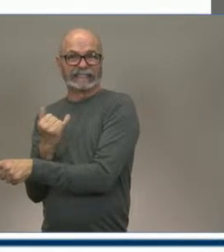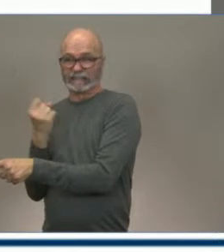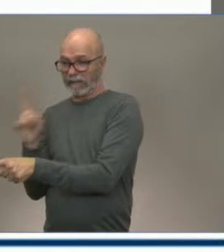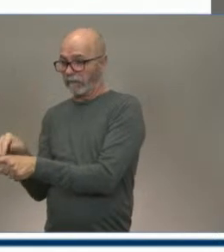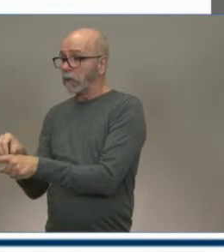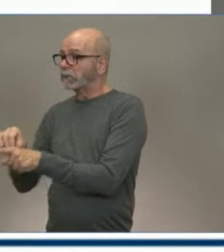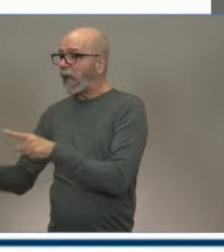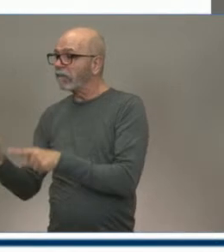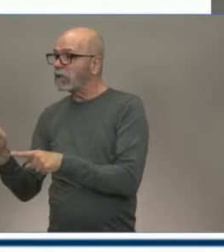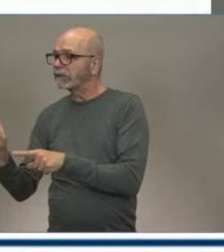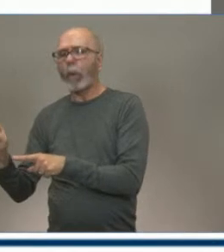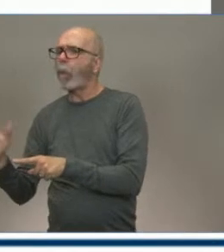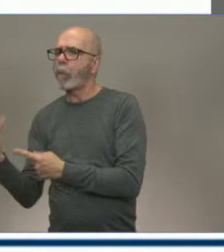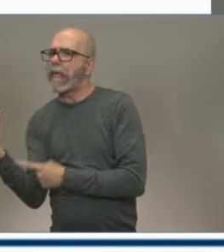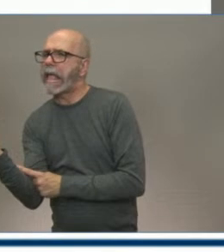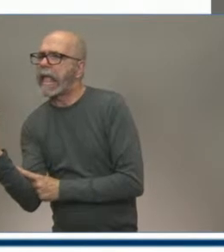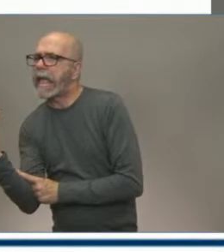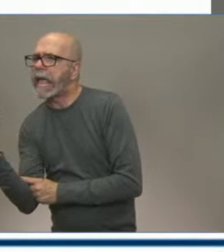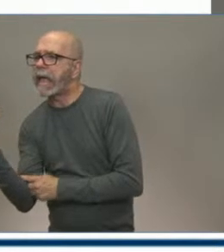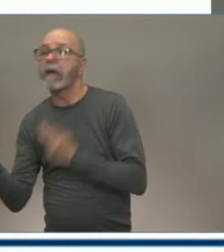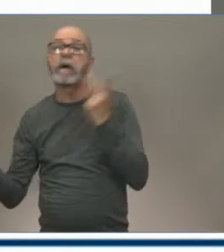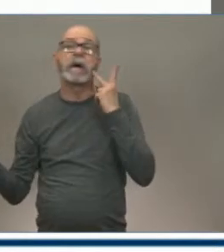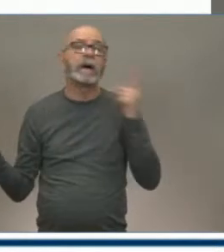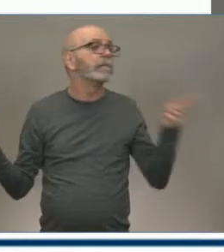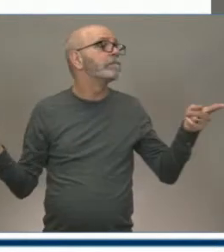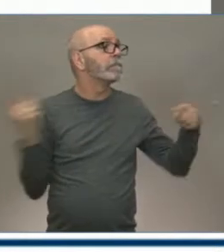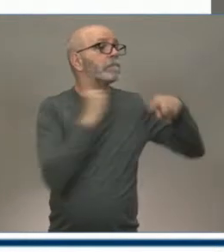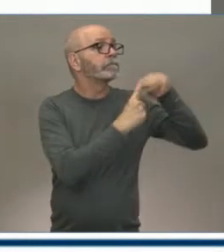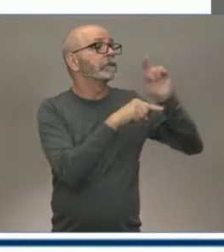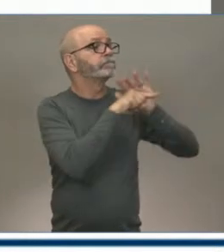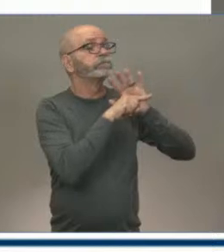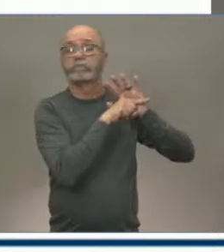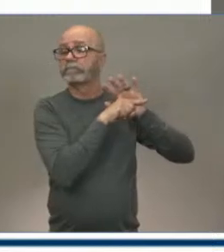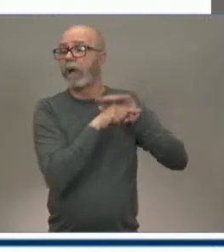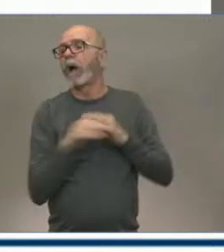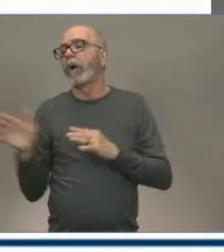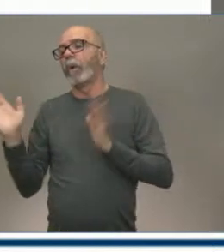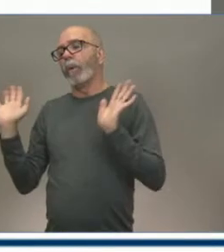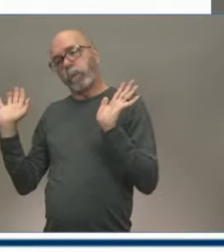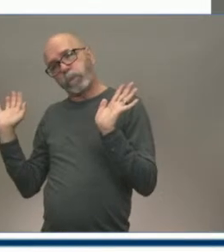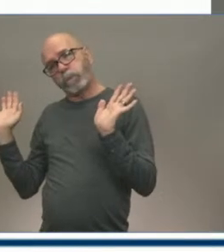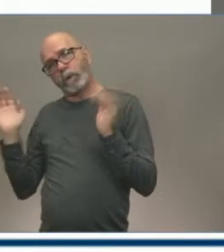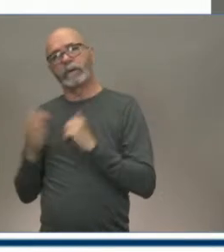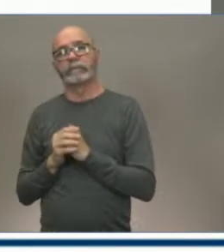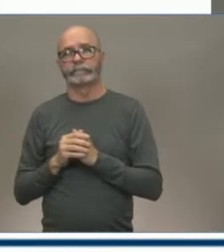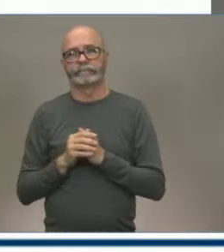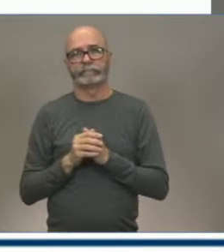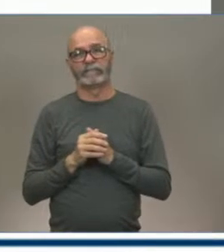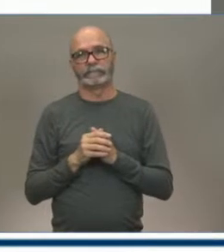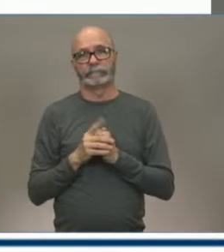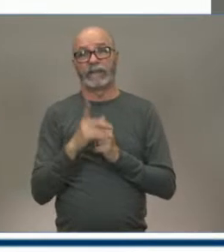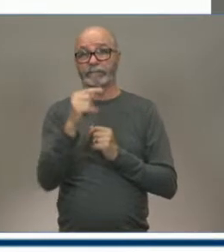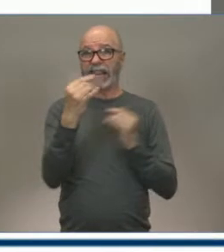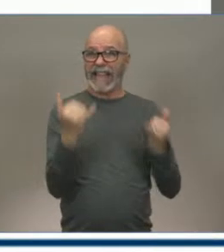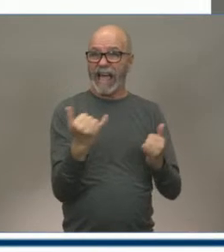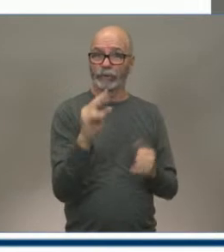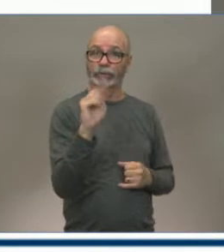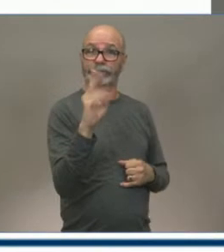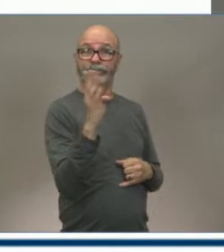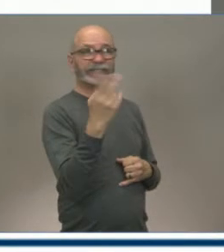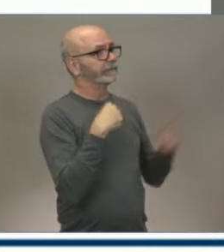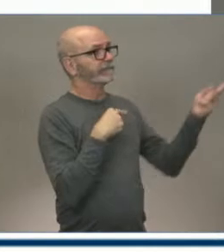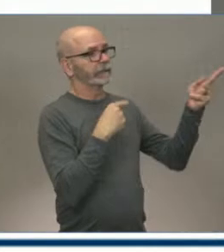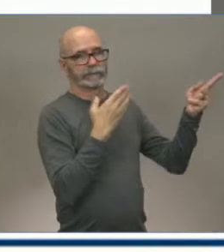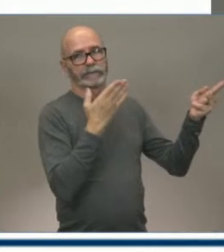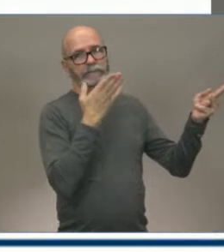now to avoid any non-essential travel to New Brunswick. So if they are in New Brunswick now, they need to listen to that, and now's the time to come home as quickly